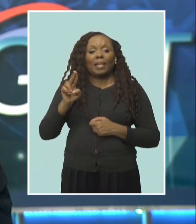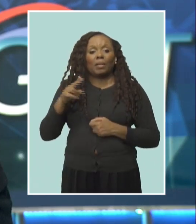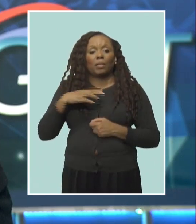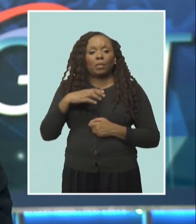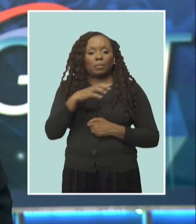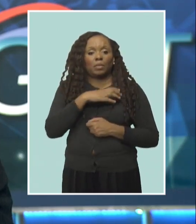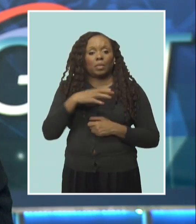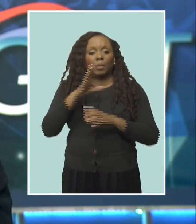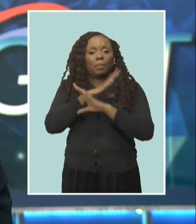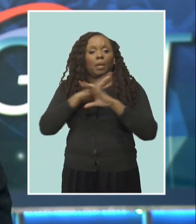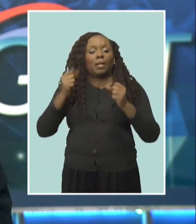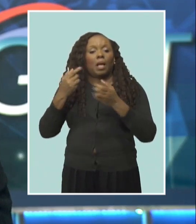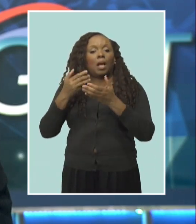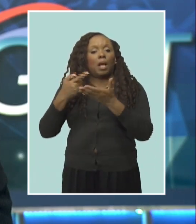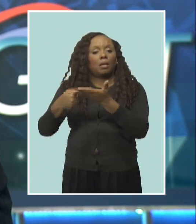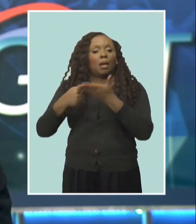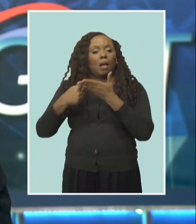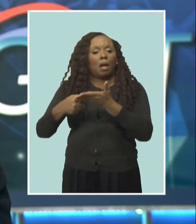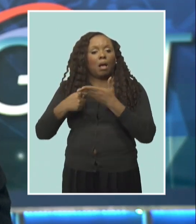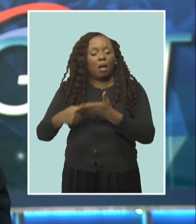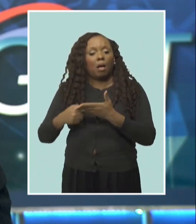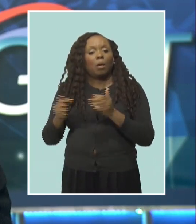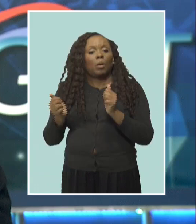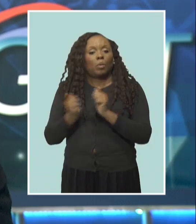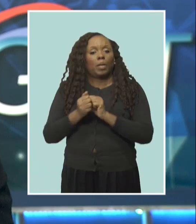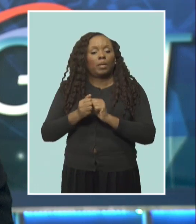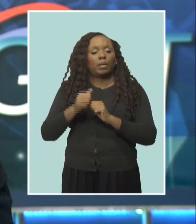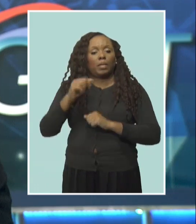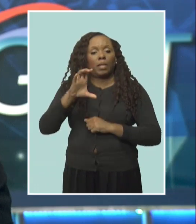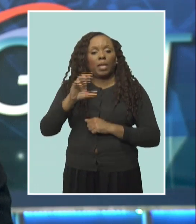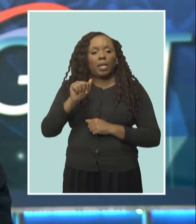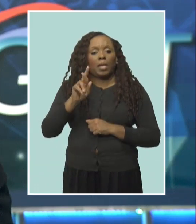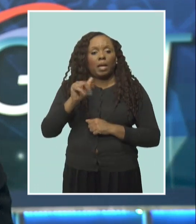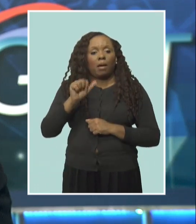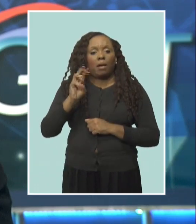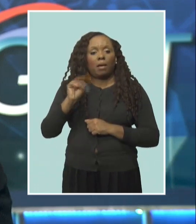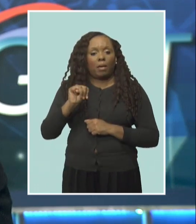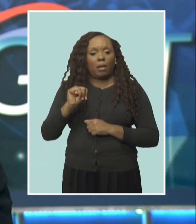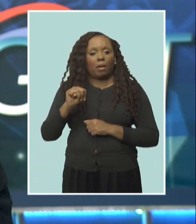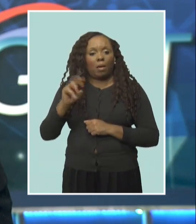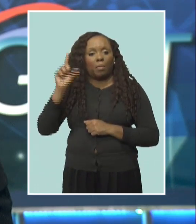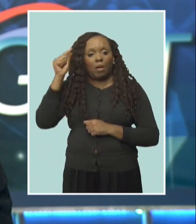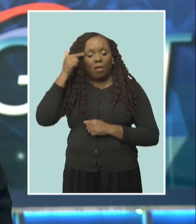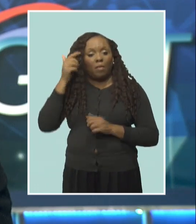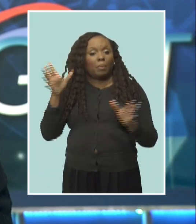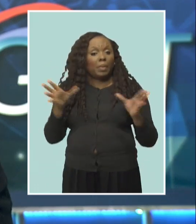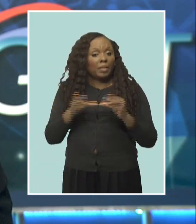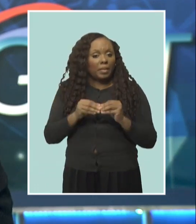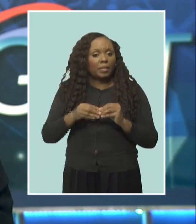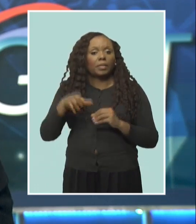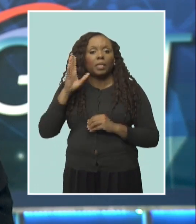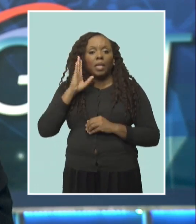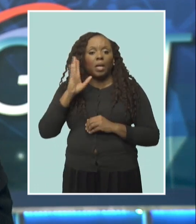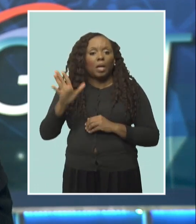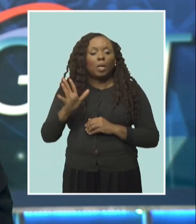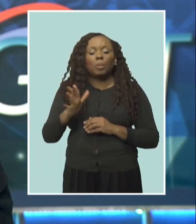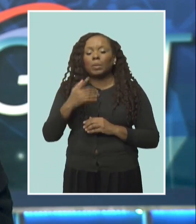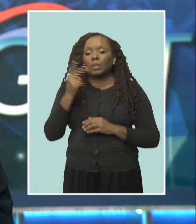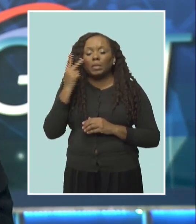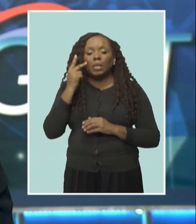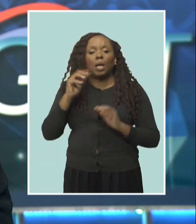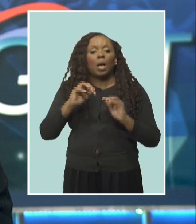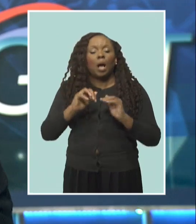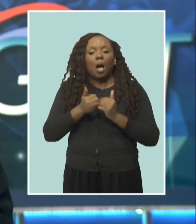leaders this week at the CARICOM Heads of Government meetings, discussions will be held on duplicating the project all across the